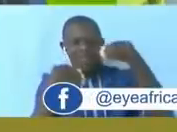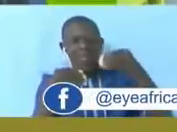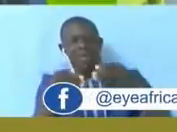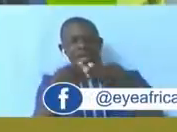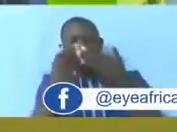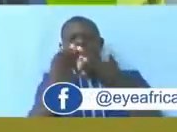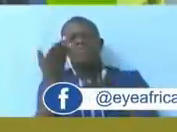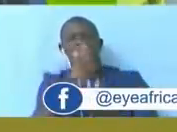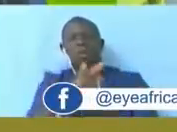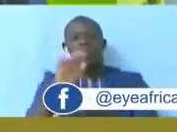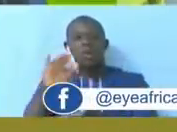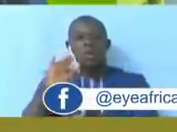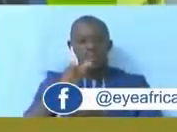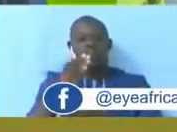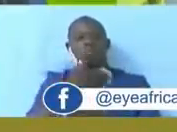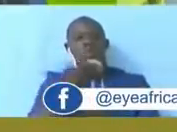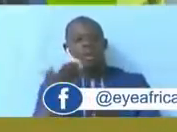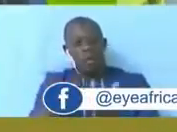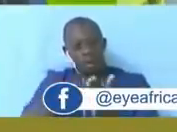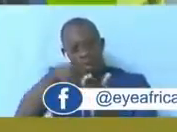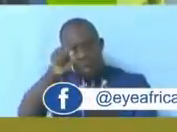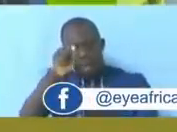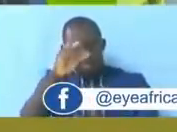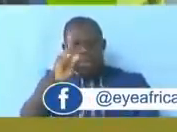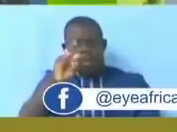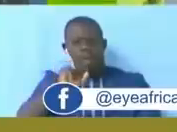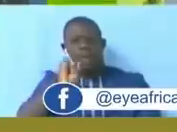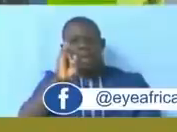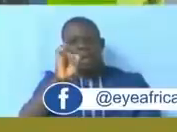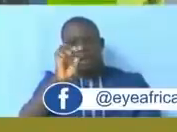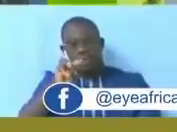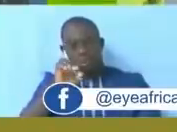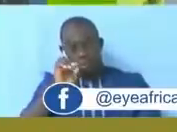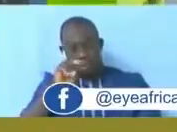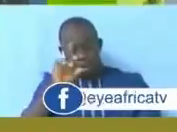we are not in Kaito Diala, remember at Wanyan Lako, and you move diamond ol net.